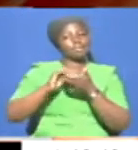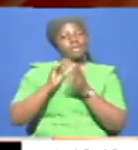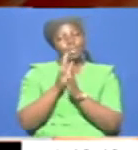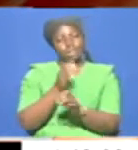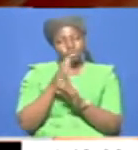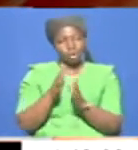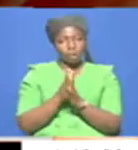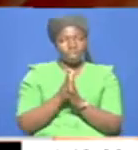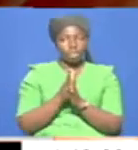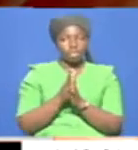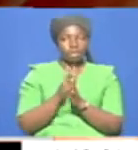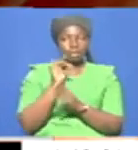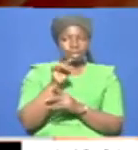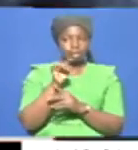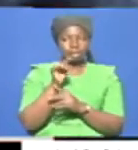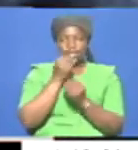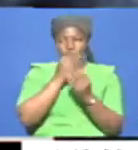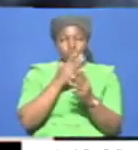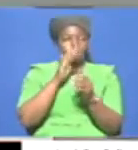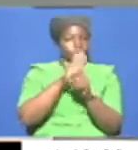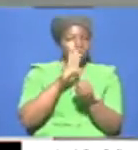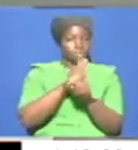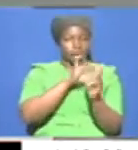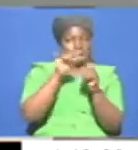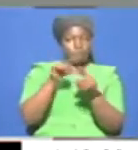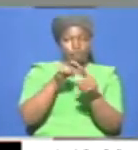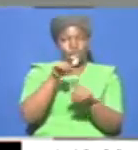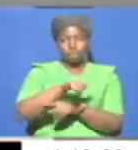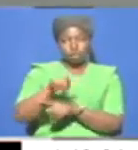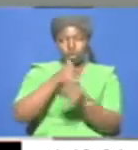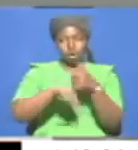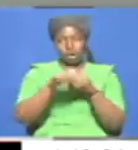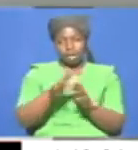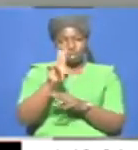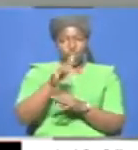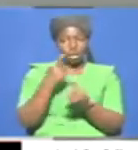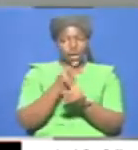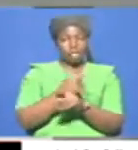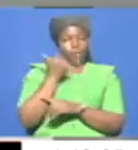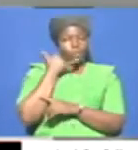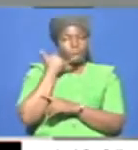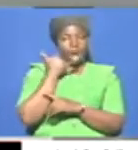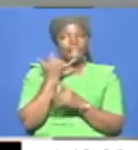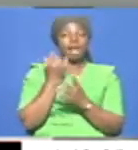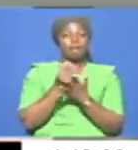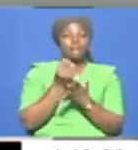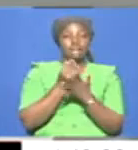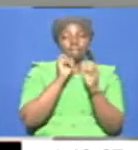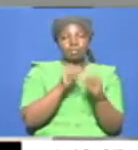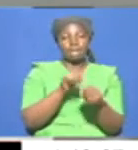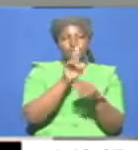the content coming from local players. Users of different mobile wallets could now transfer money from one mobile wallet to